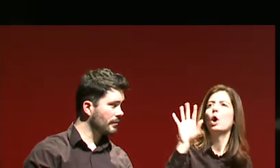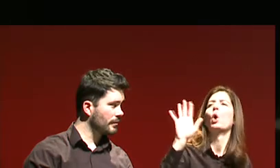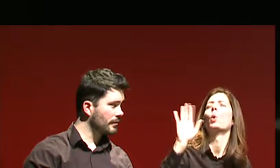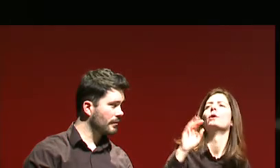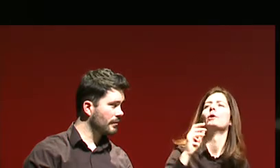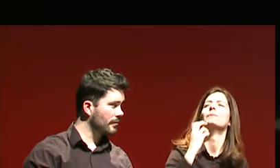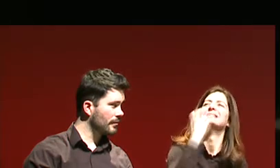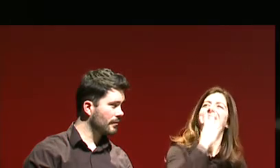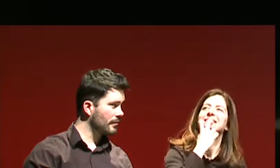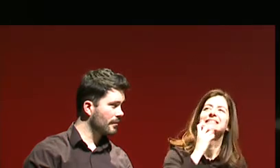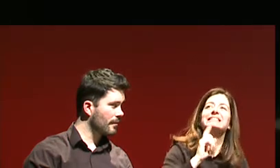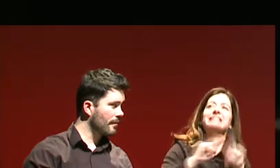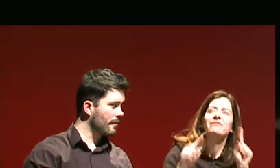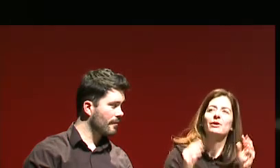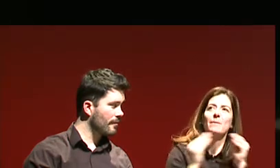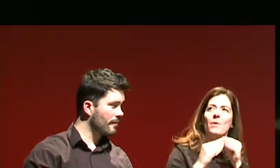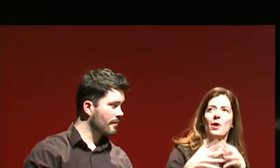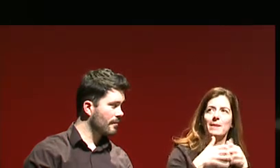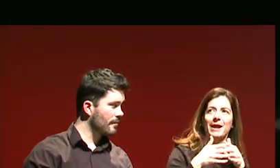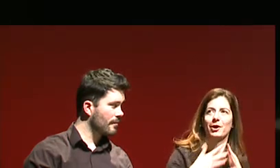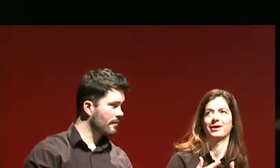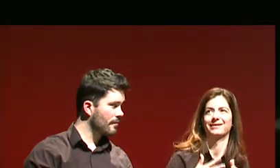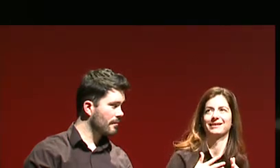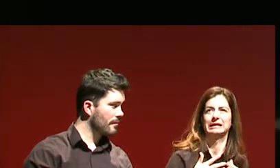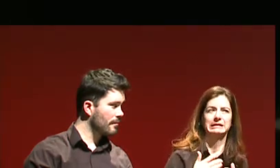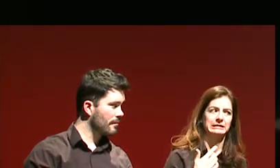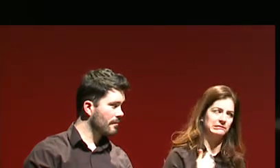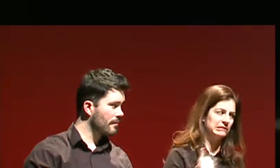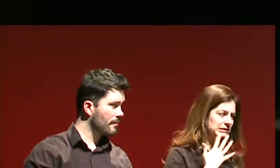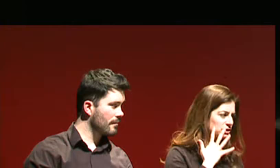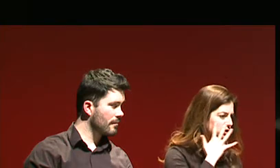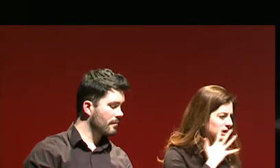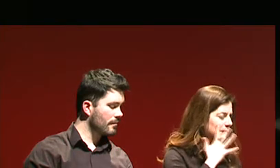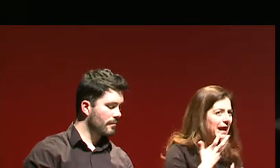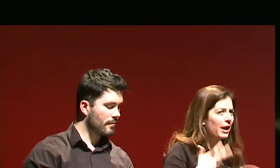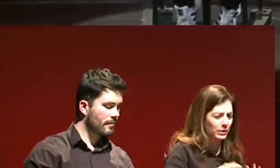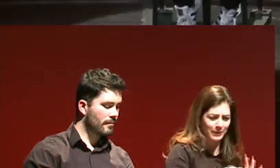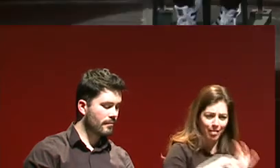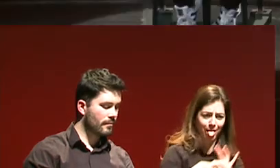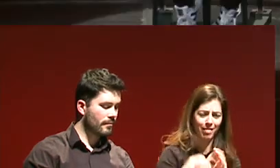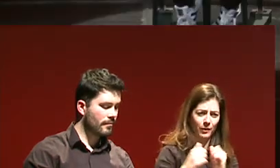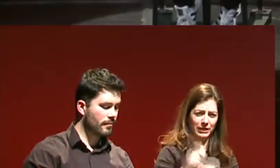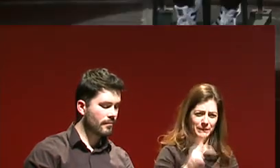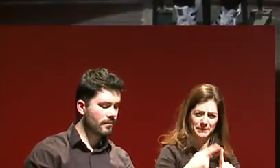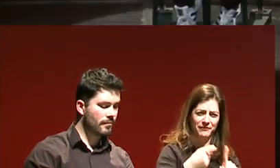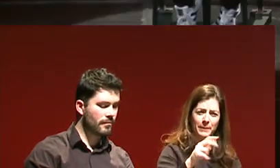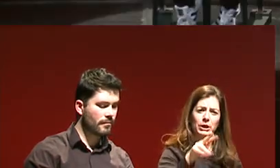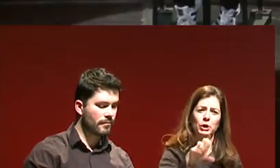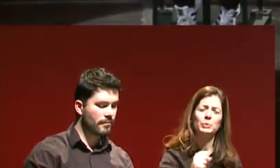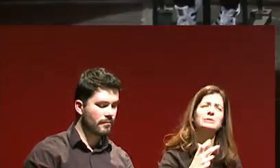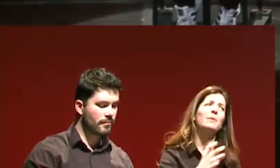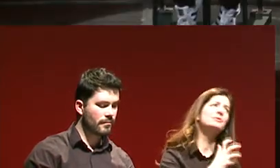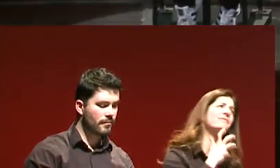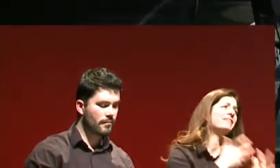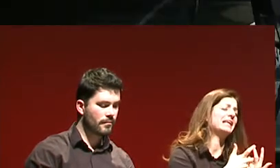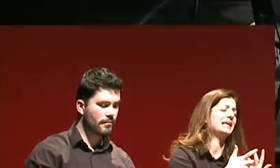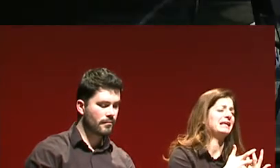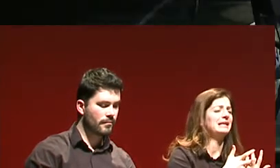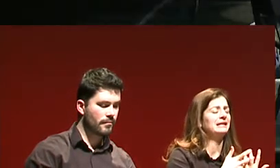Hussein, it's Hosen. I feel ashamed. I don't want to be associated with the people on the news. I just want to fit in.